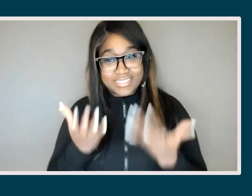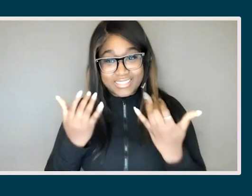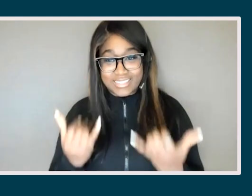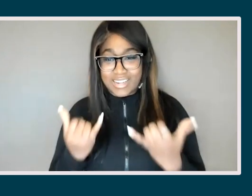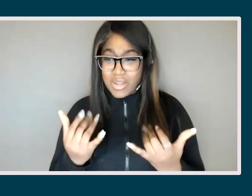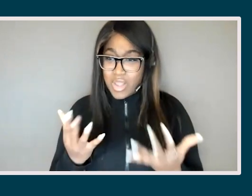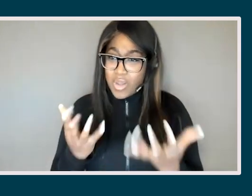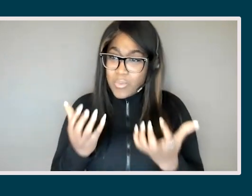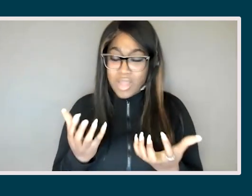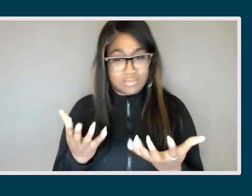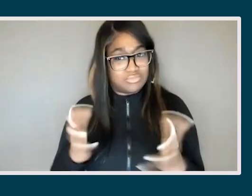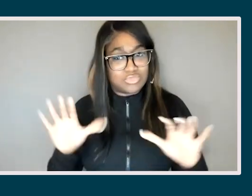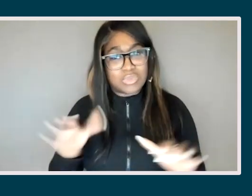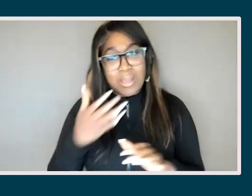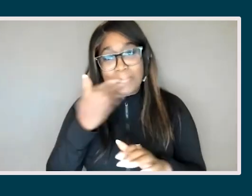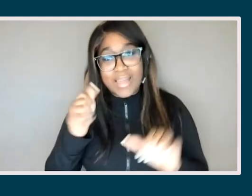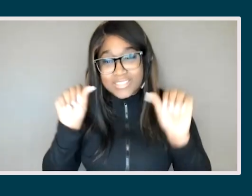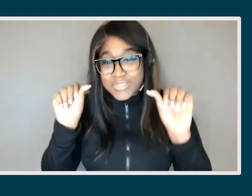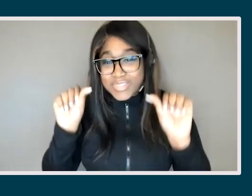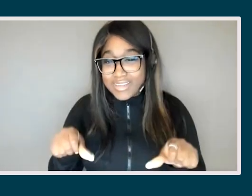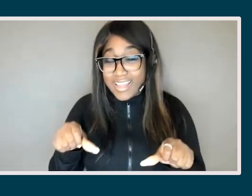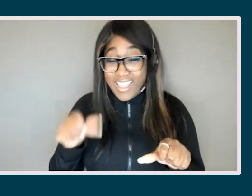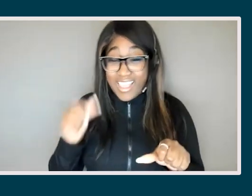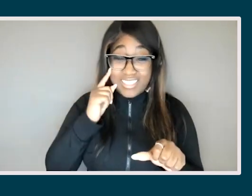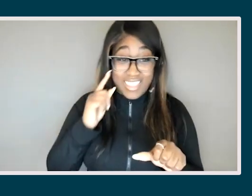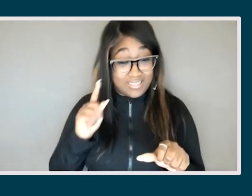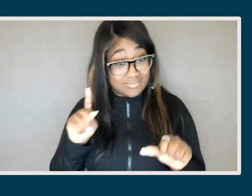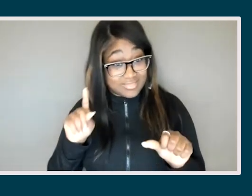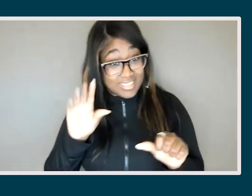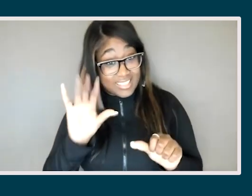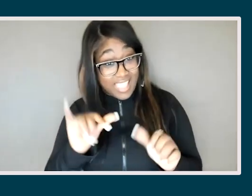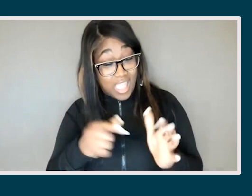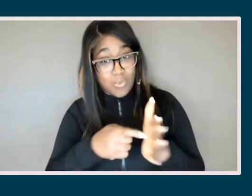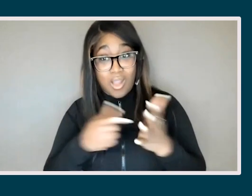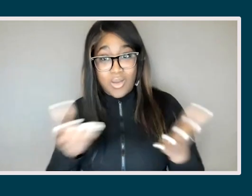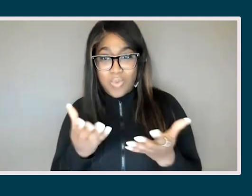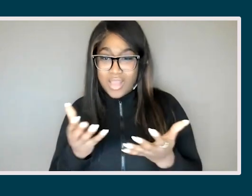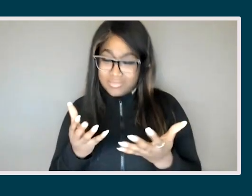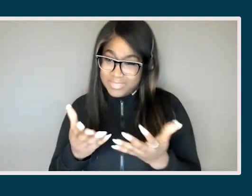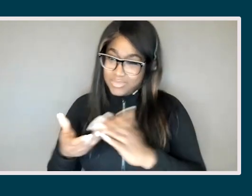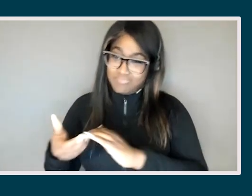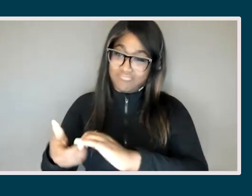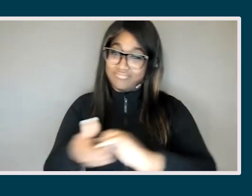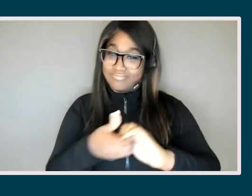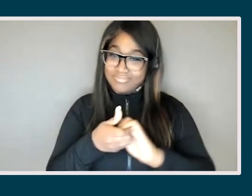do the best we can. And I think that requires being together.